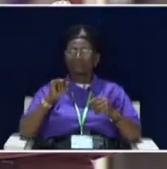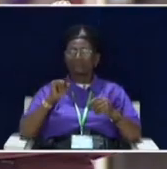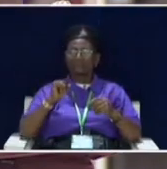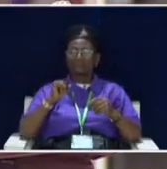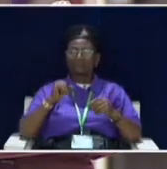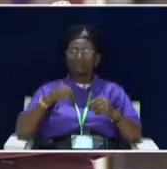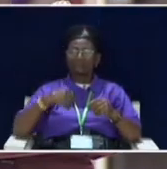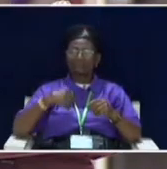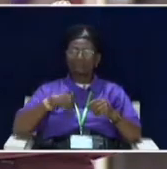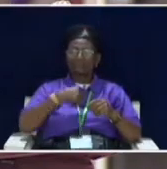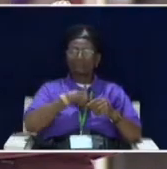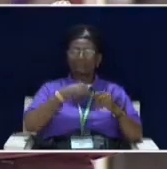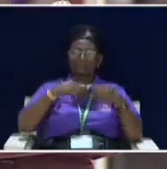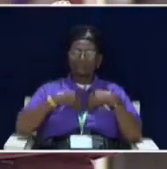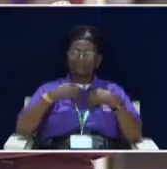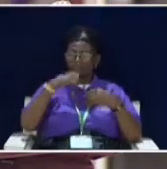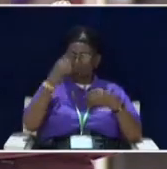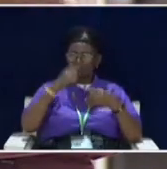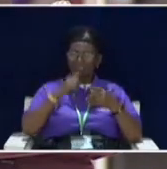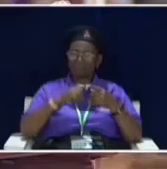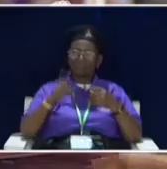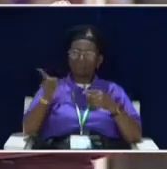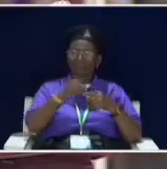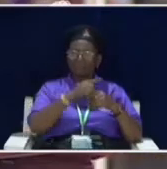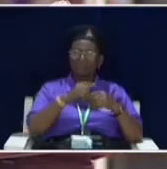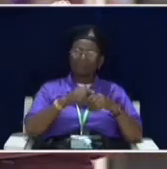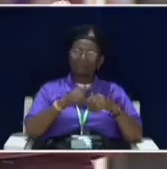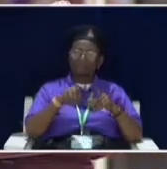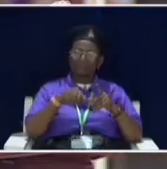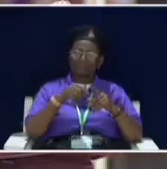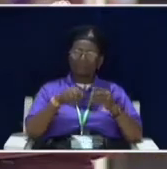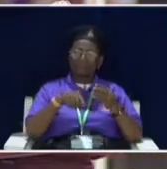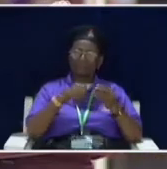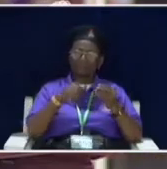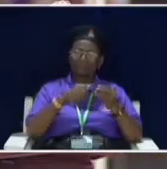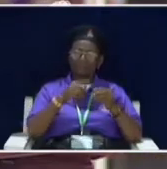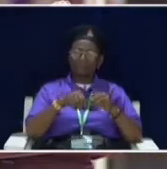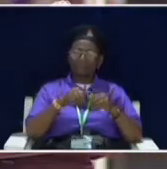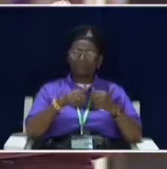spoken to you about how far the ego can